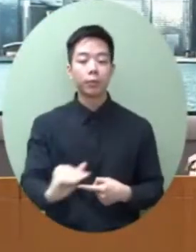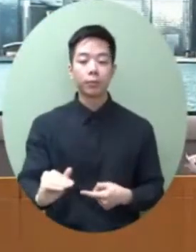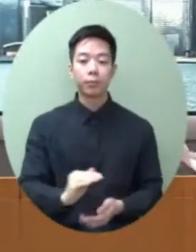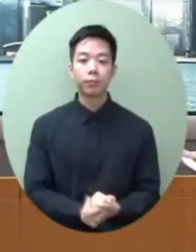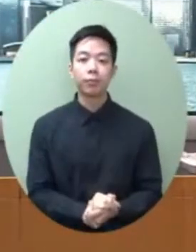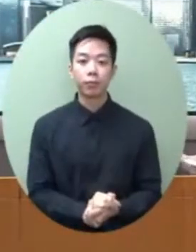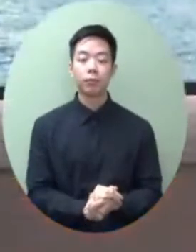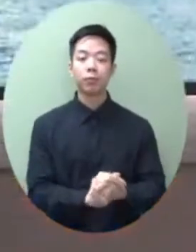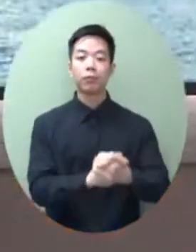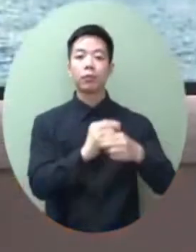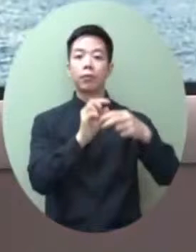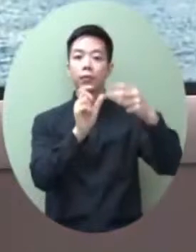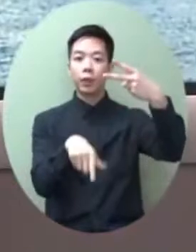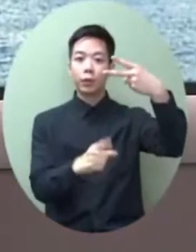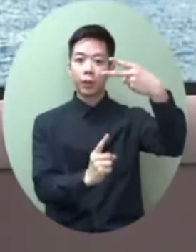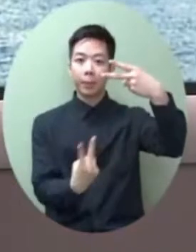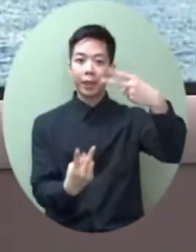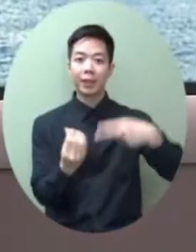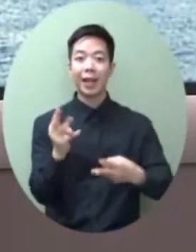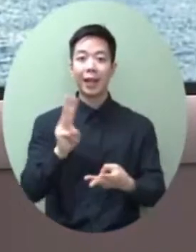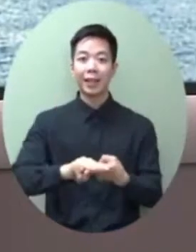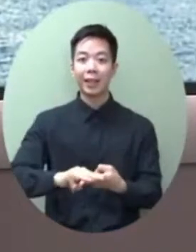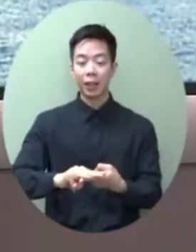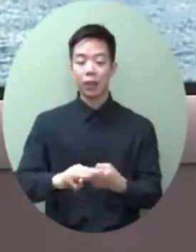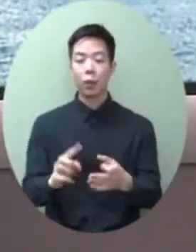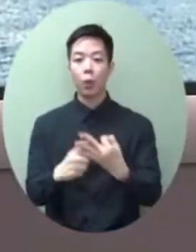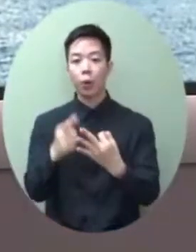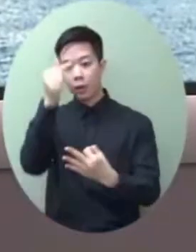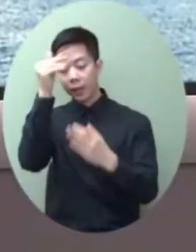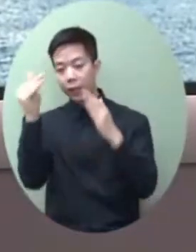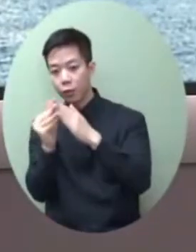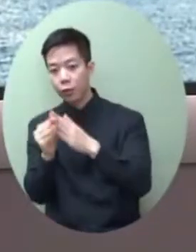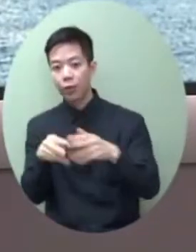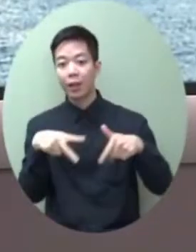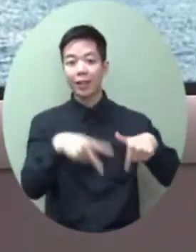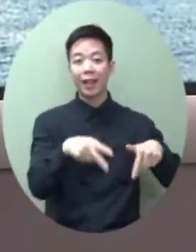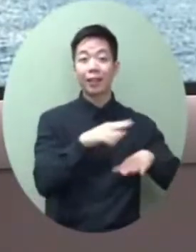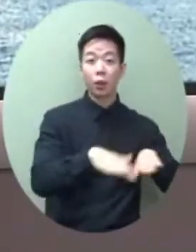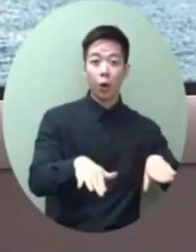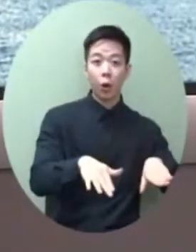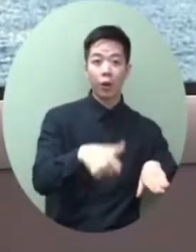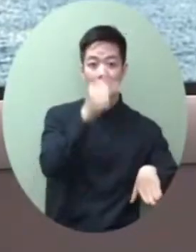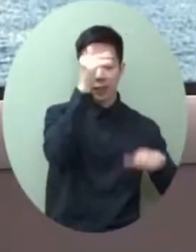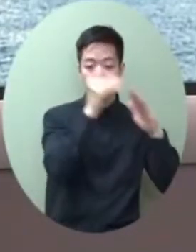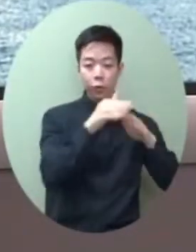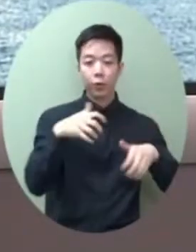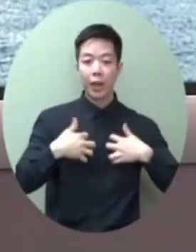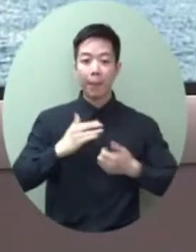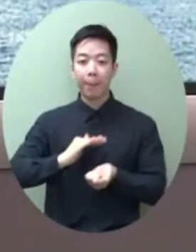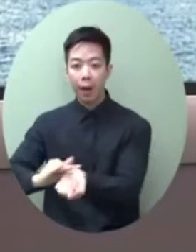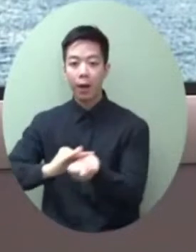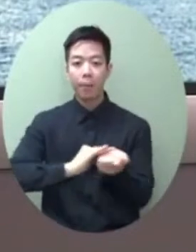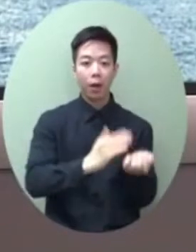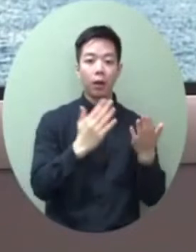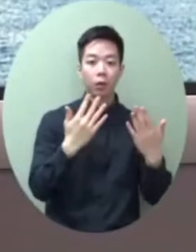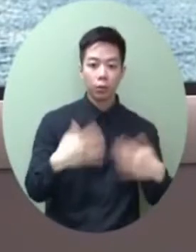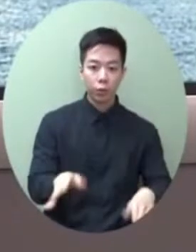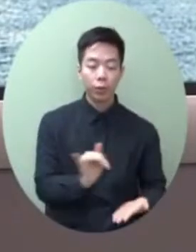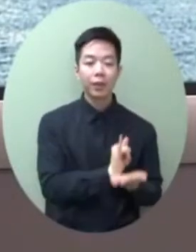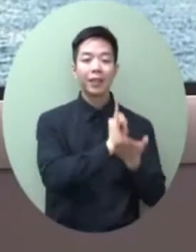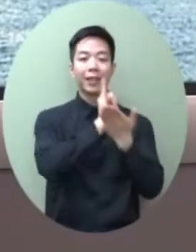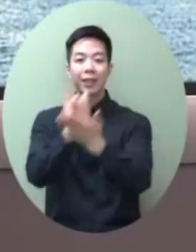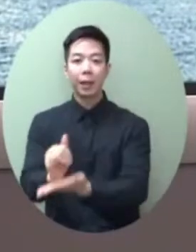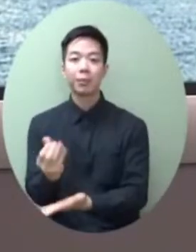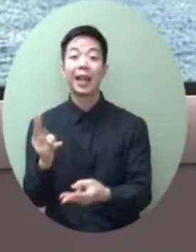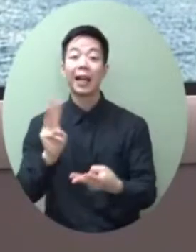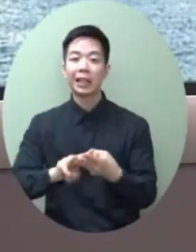in critical condition, on the 12th, she went to the Prince of Wales Hospital and Union Hospital. She was admitted to Prince